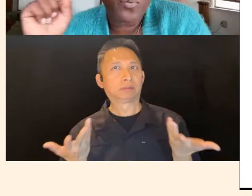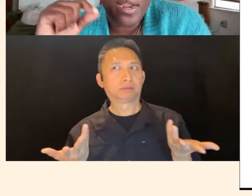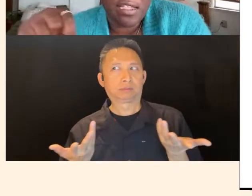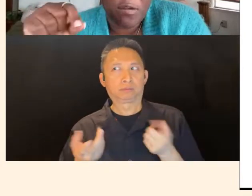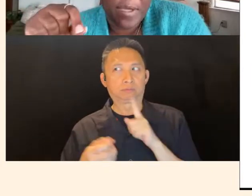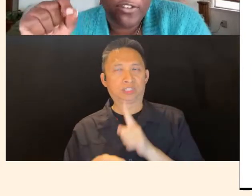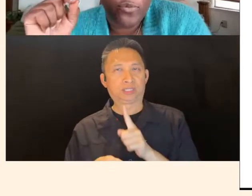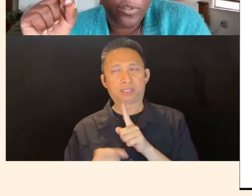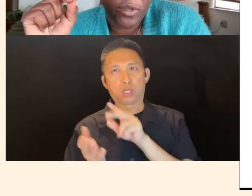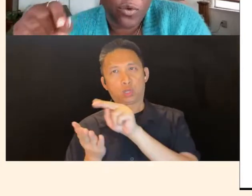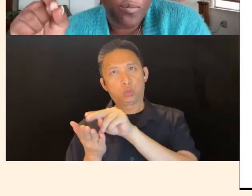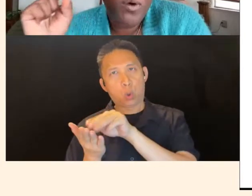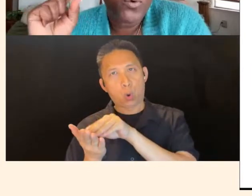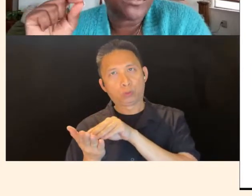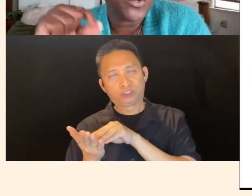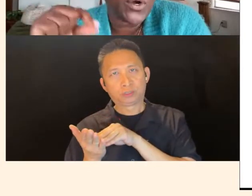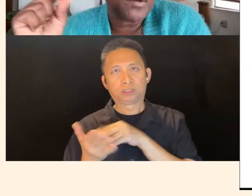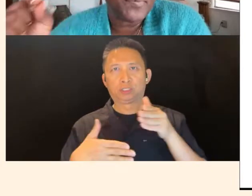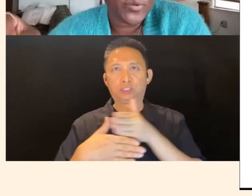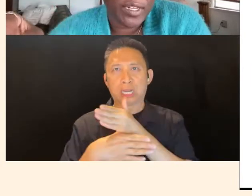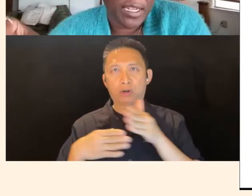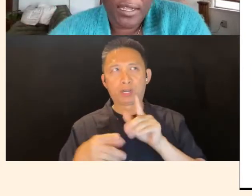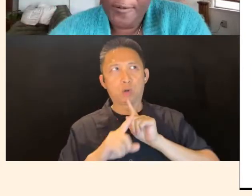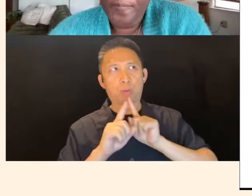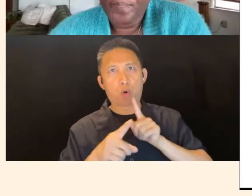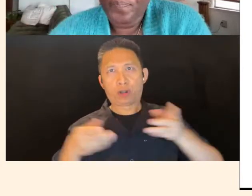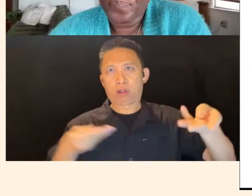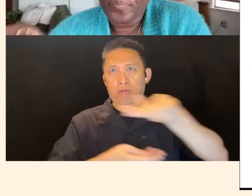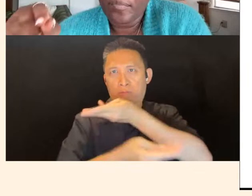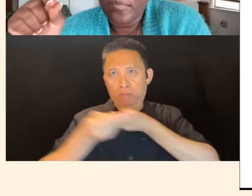on a regular basis with the group, with your community.